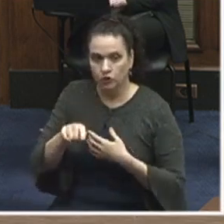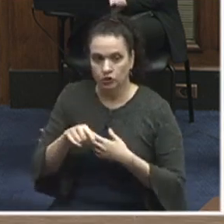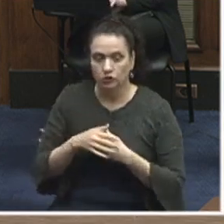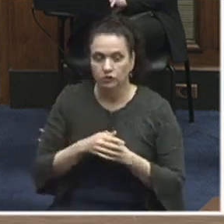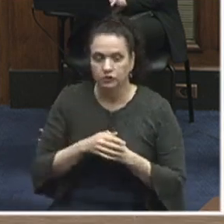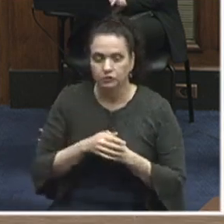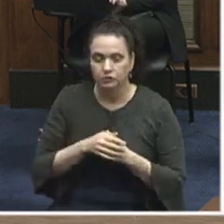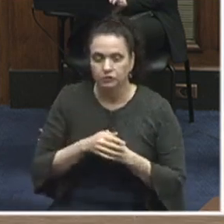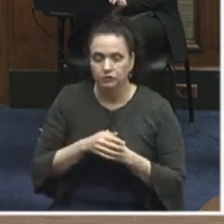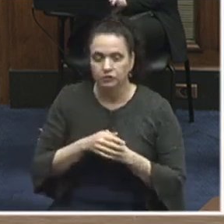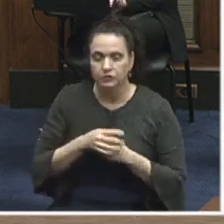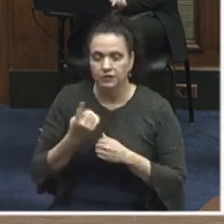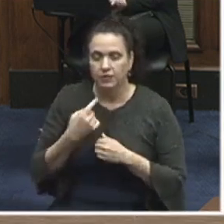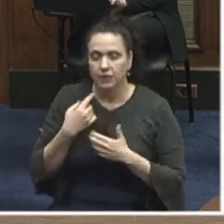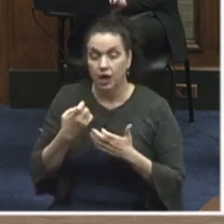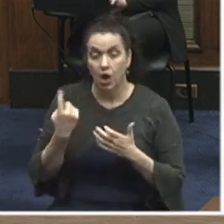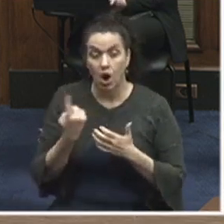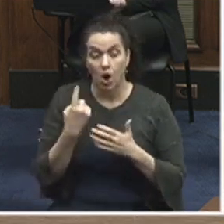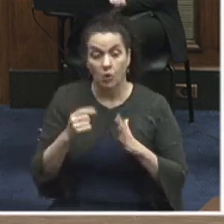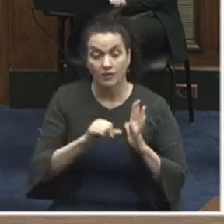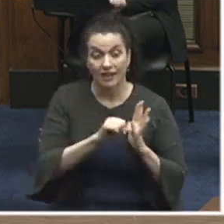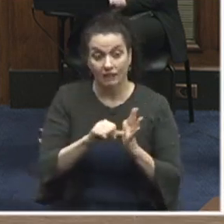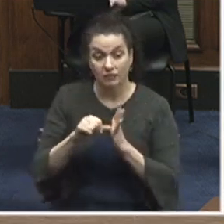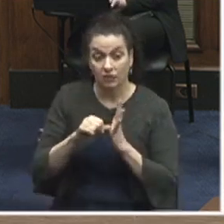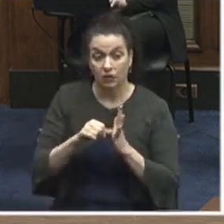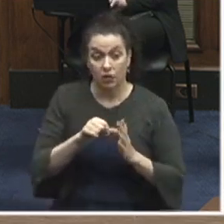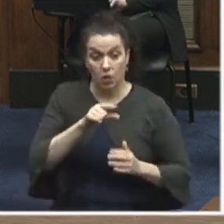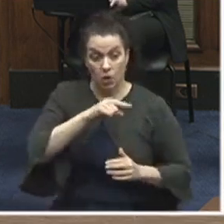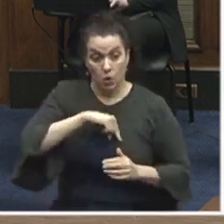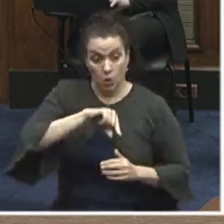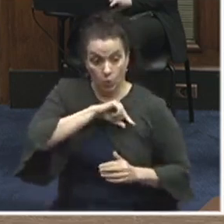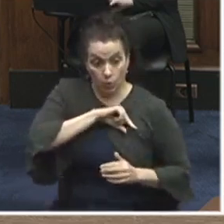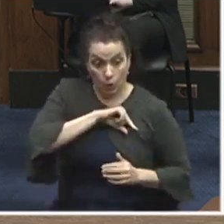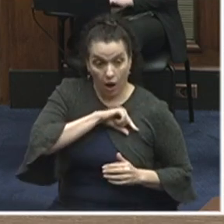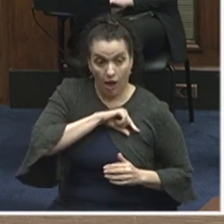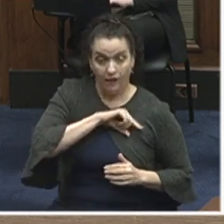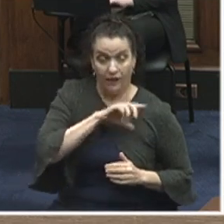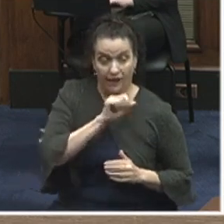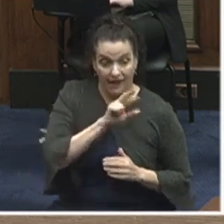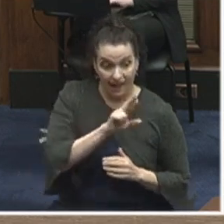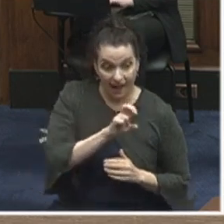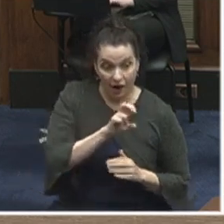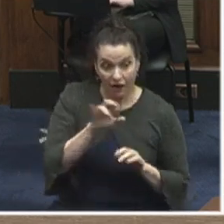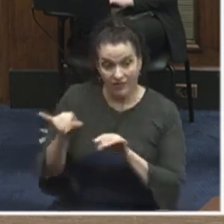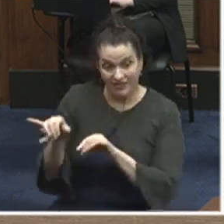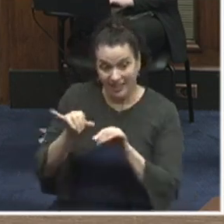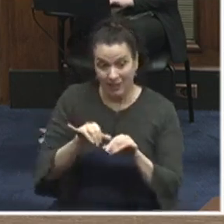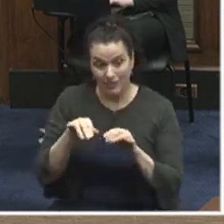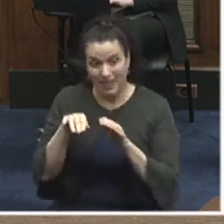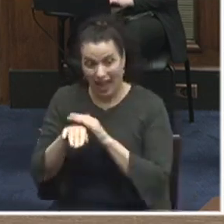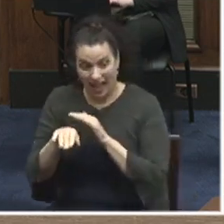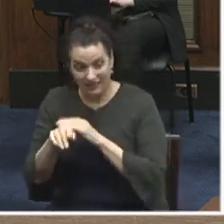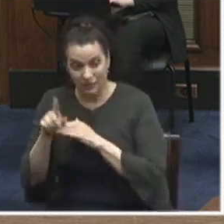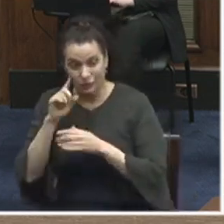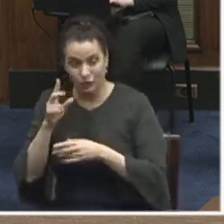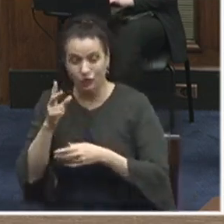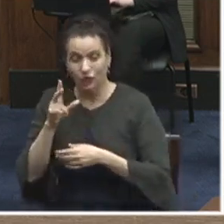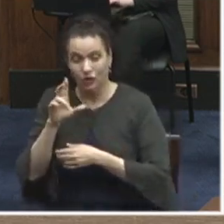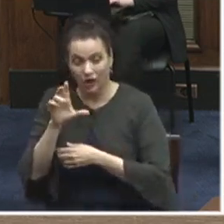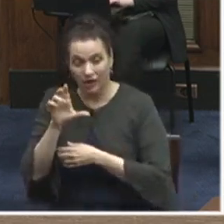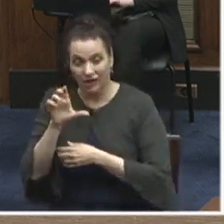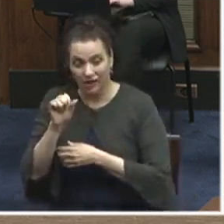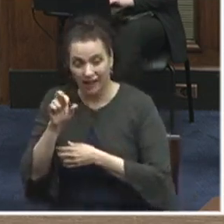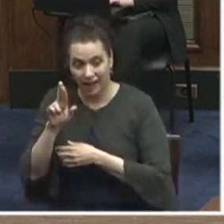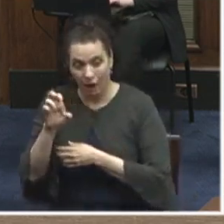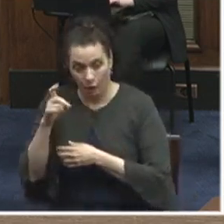always emphasize is that quality of care, just like access to care, is a choice. It's a political choice. And so many